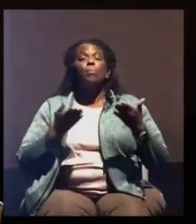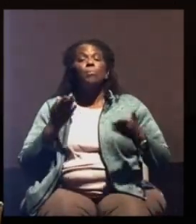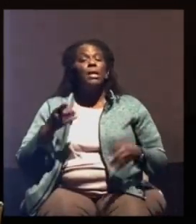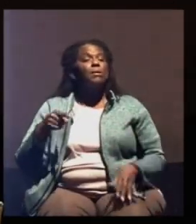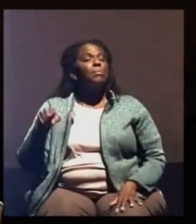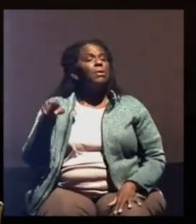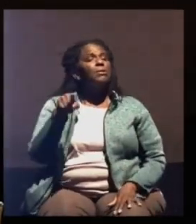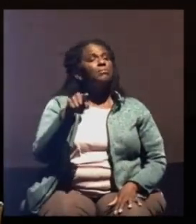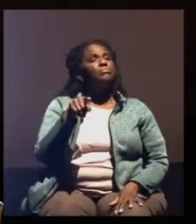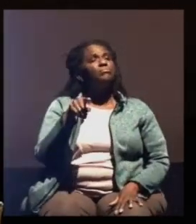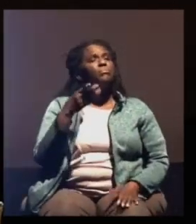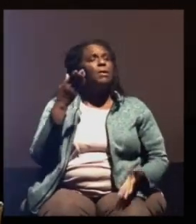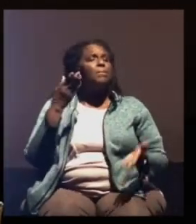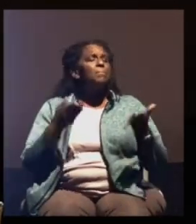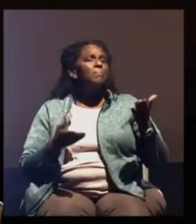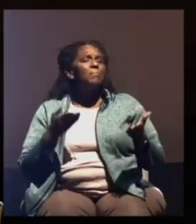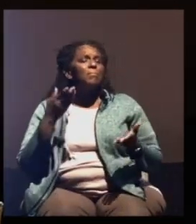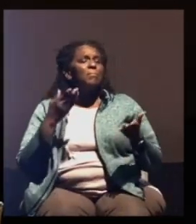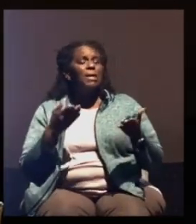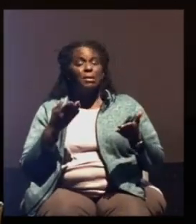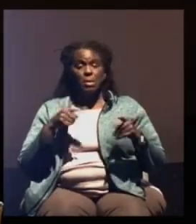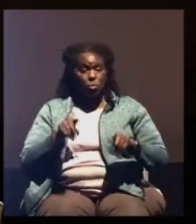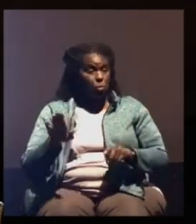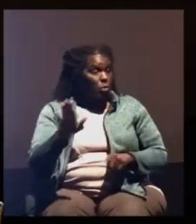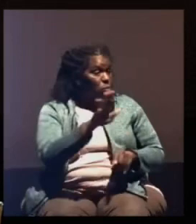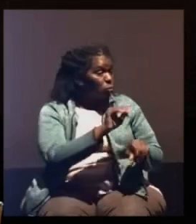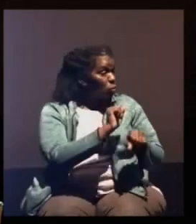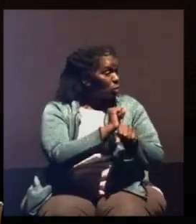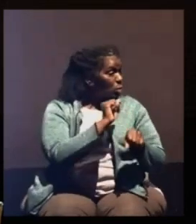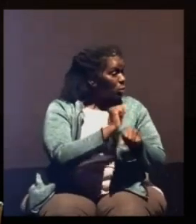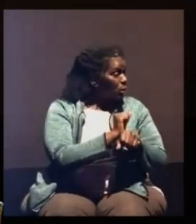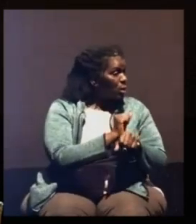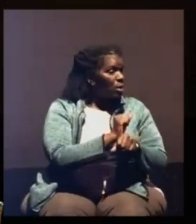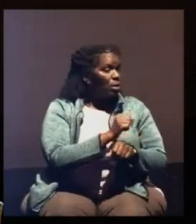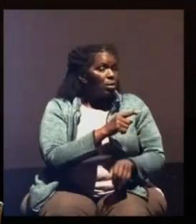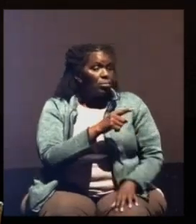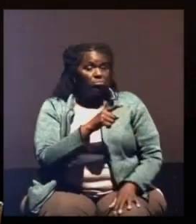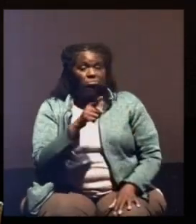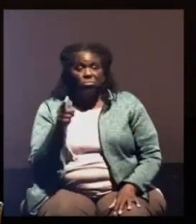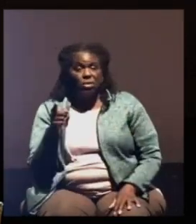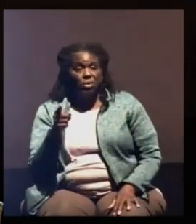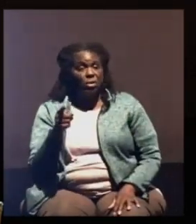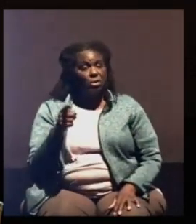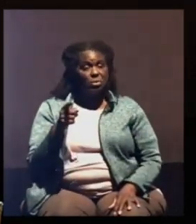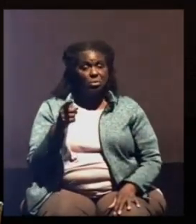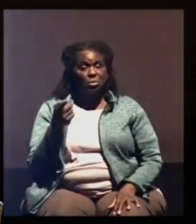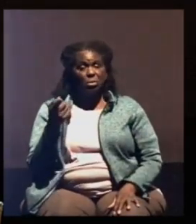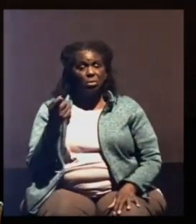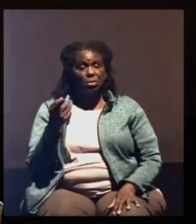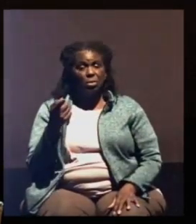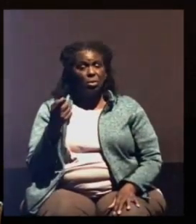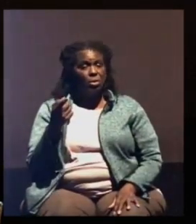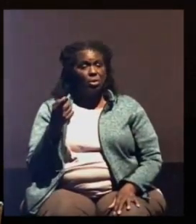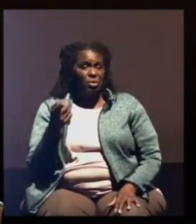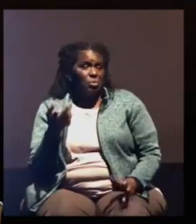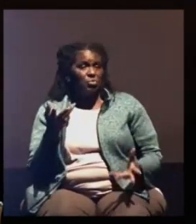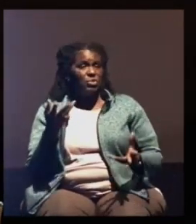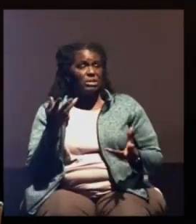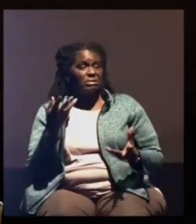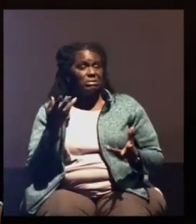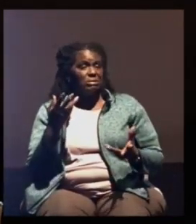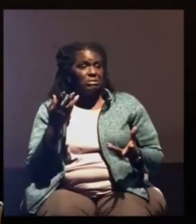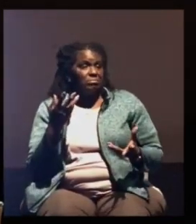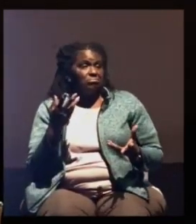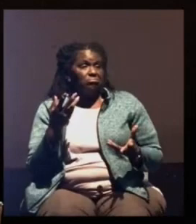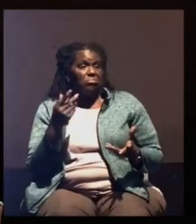take it for granted. Maybe during your career, you just took it for granted that your boss identified with you, right?